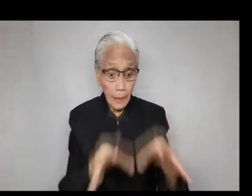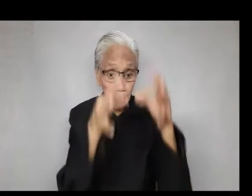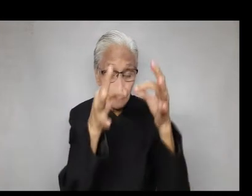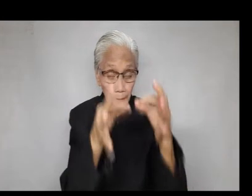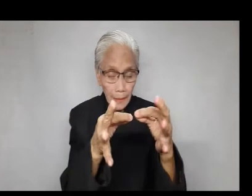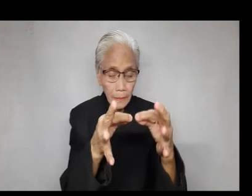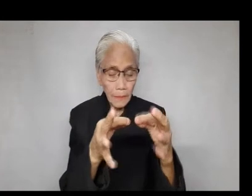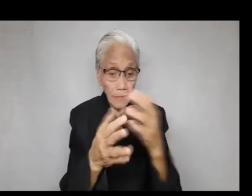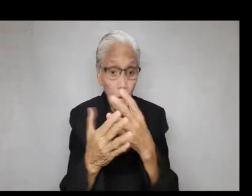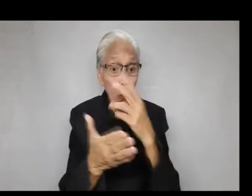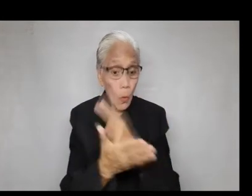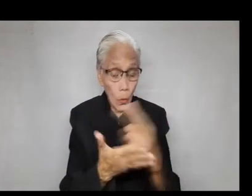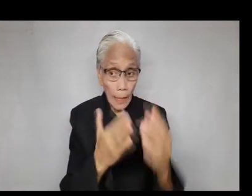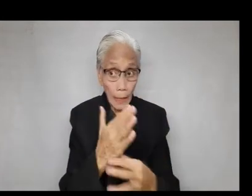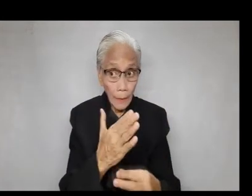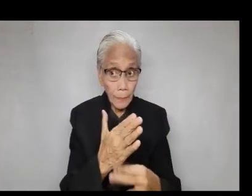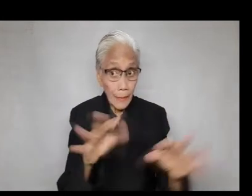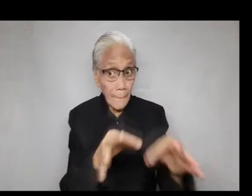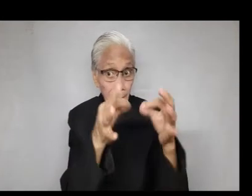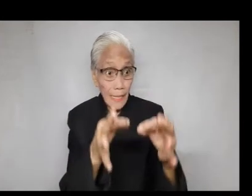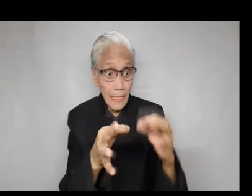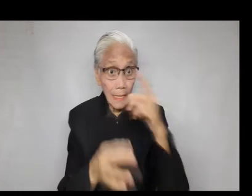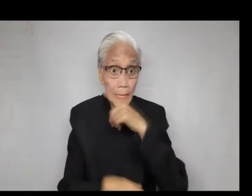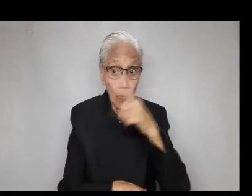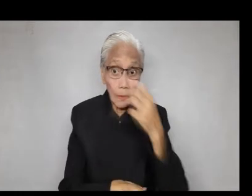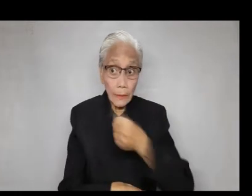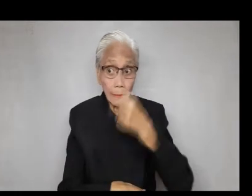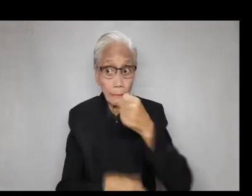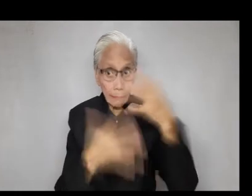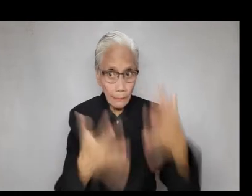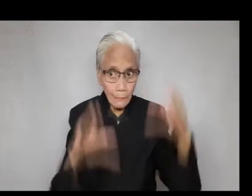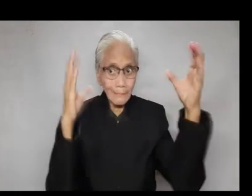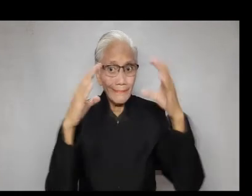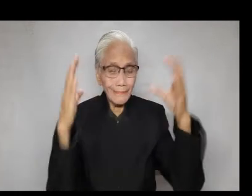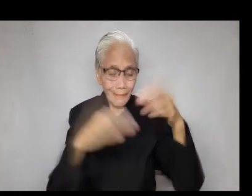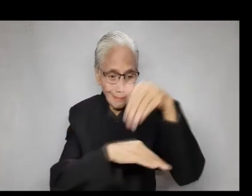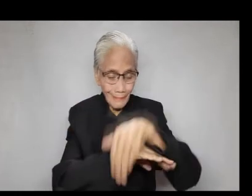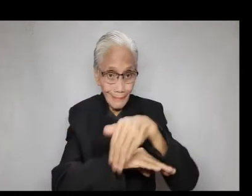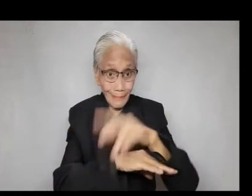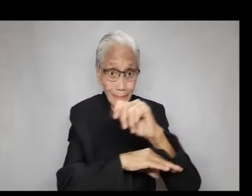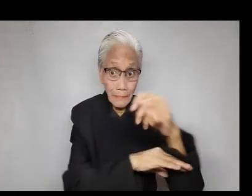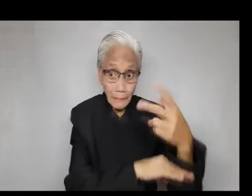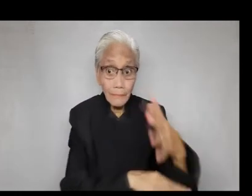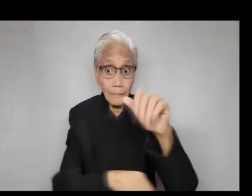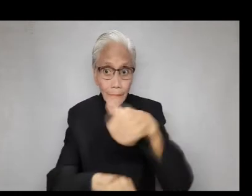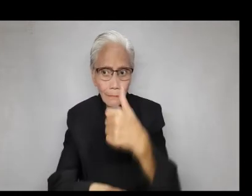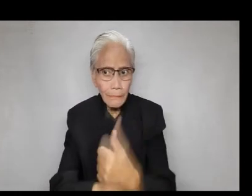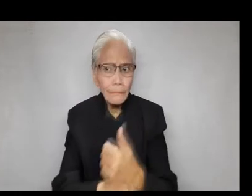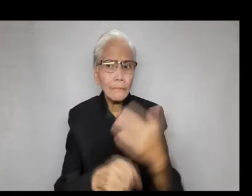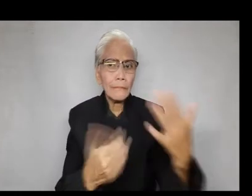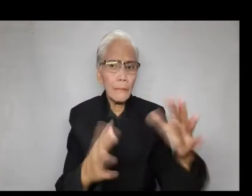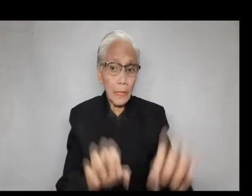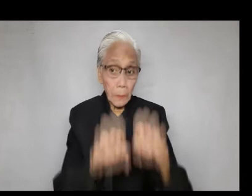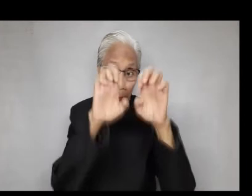The Mass of the Lord's Supper that we celebrate at the evening of Maundy Thursday highlights the institution of the Eucharist,